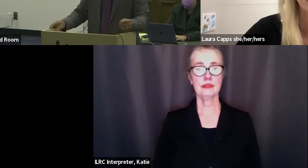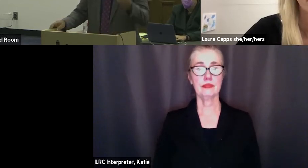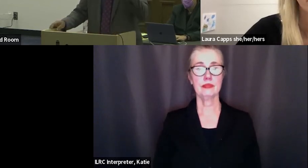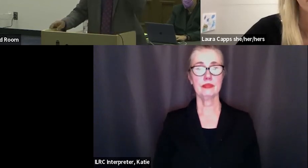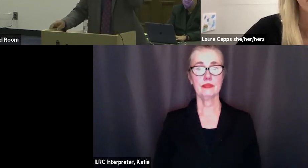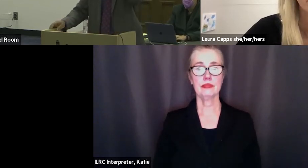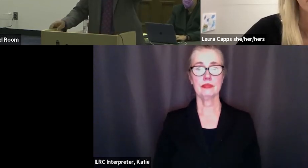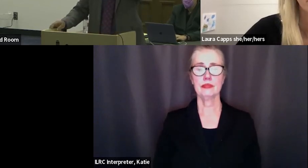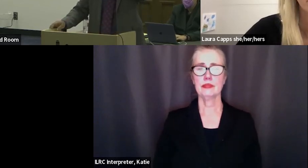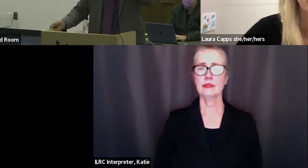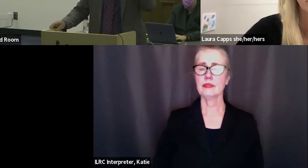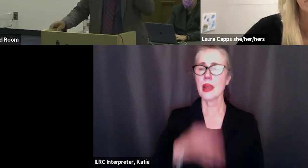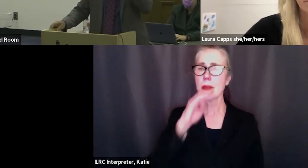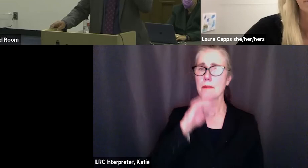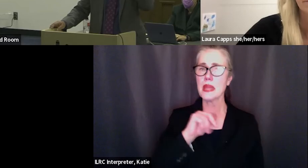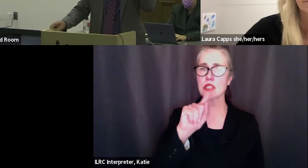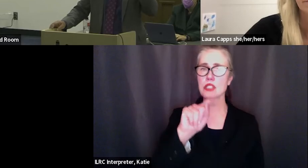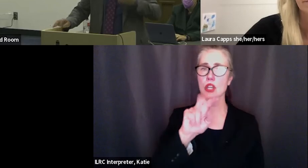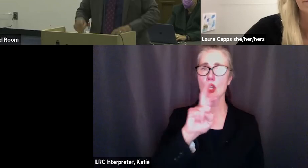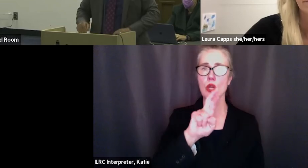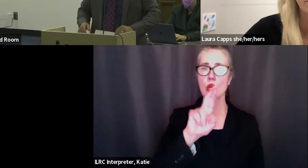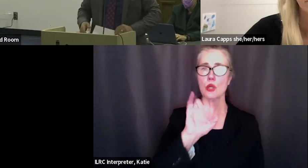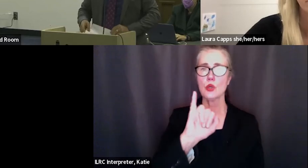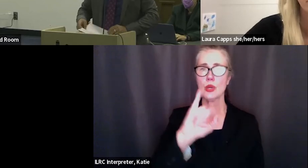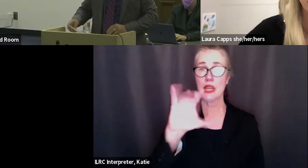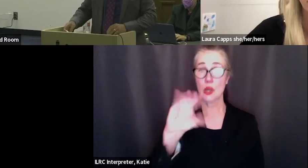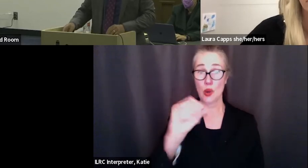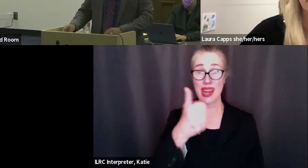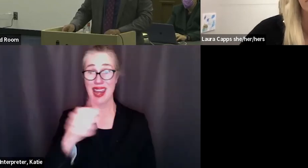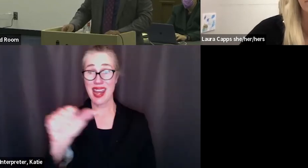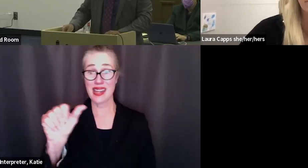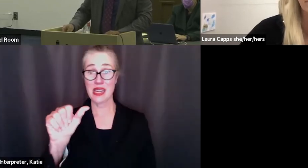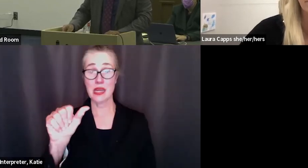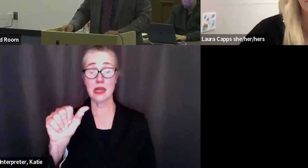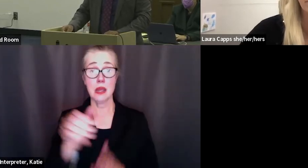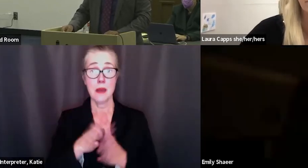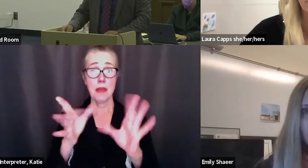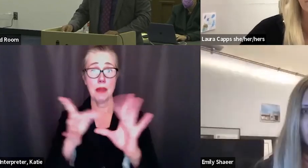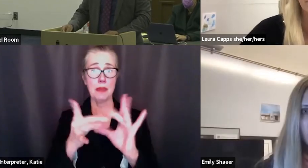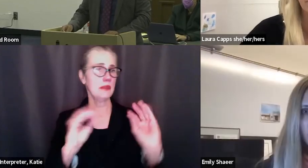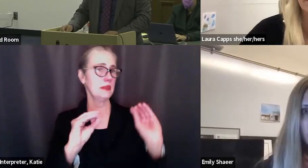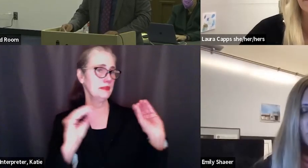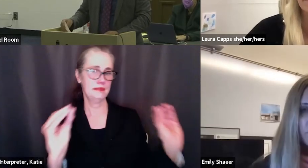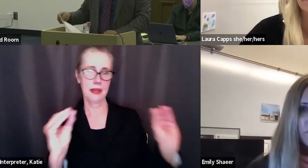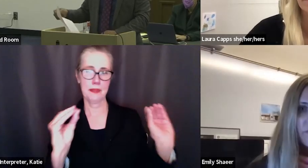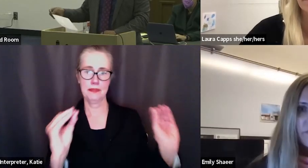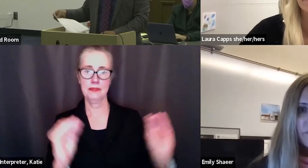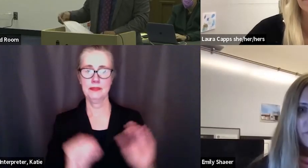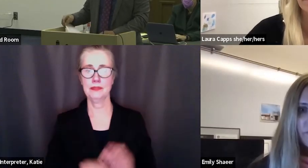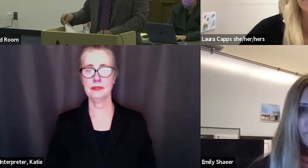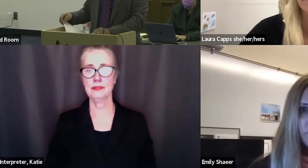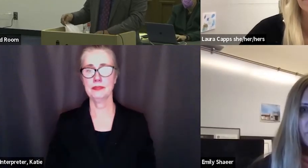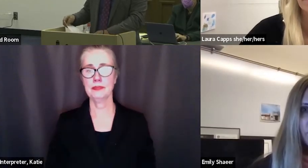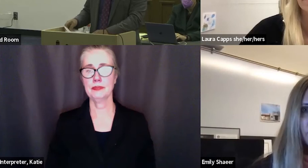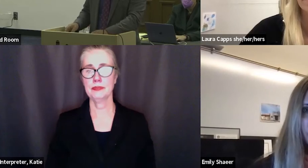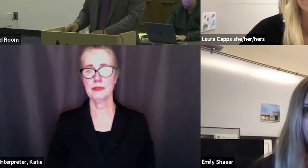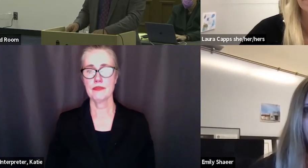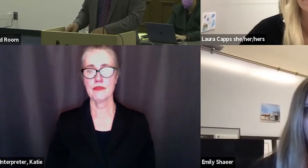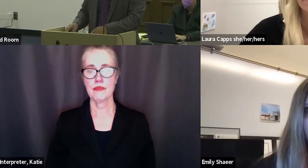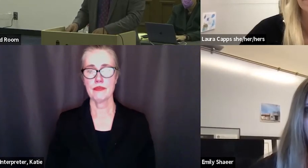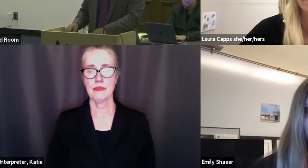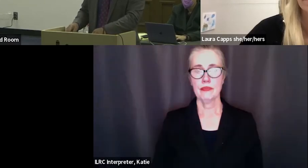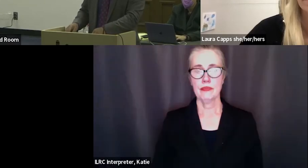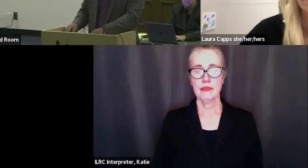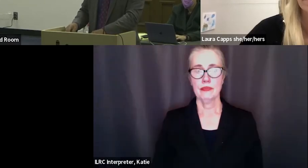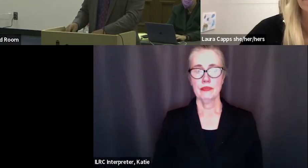uh mr fior are there any public comments on this item no probably comment on this item okay thank